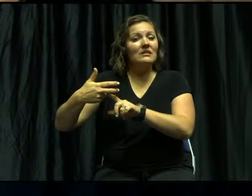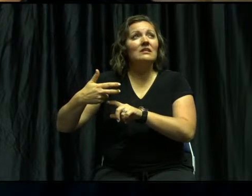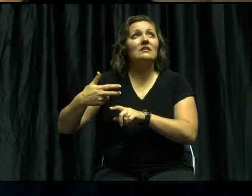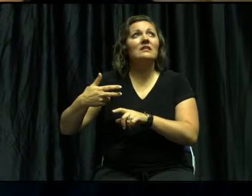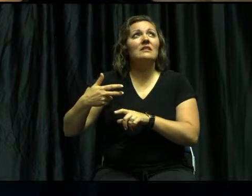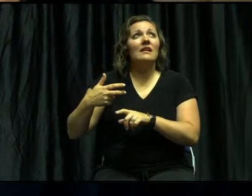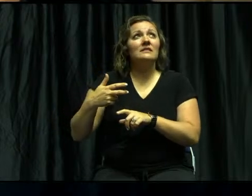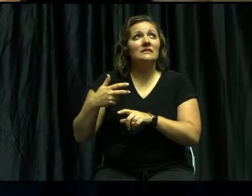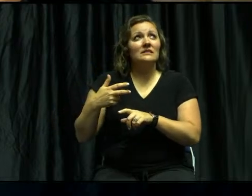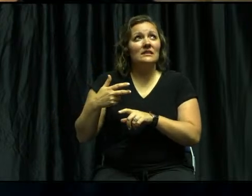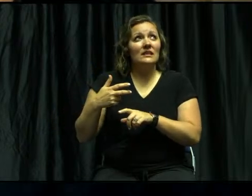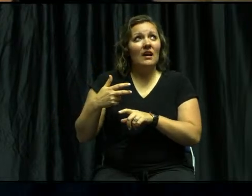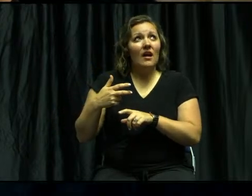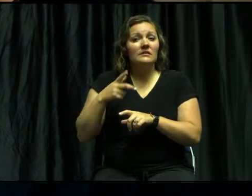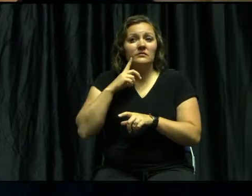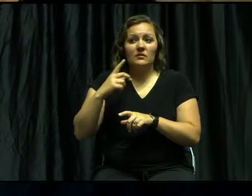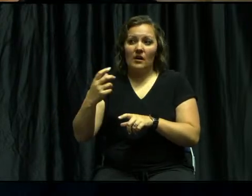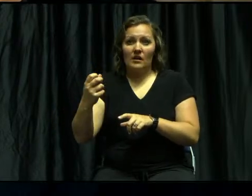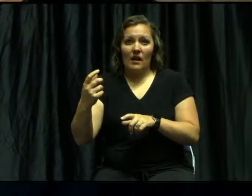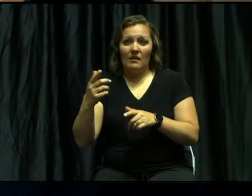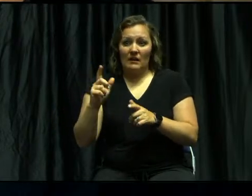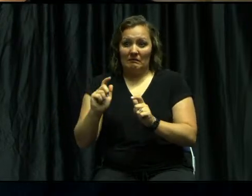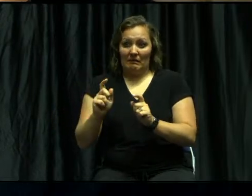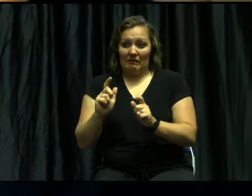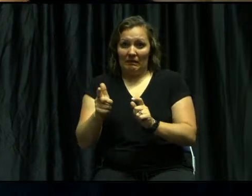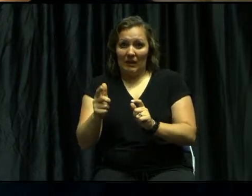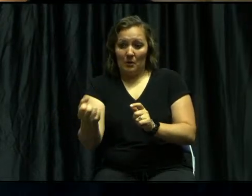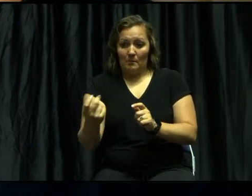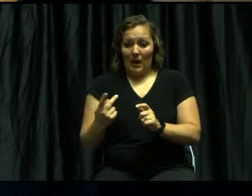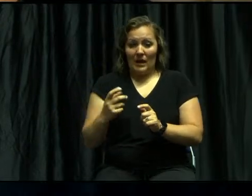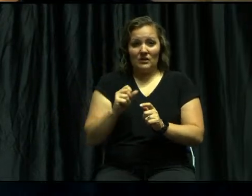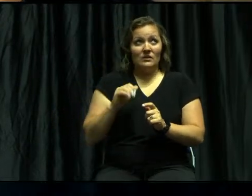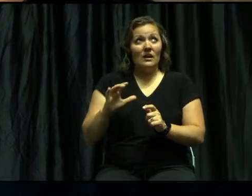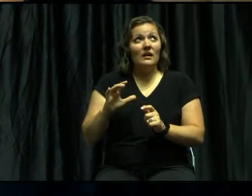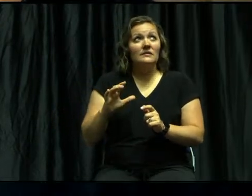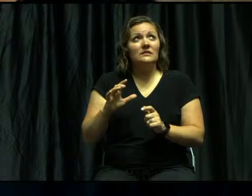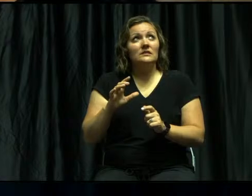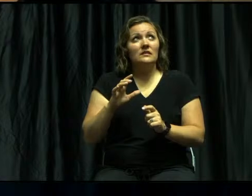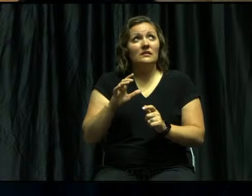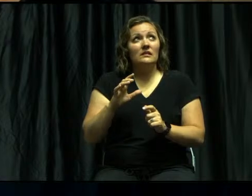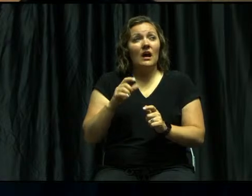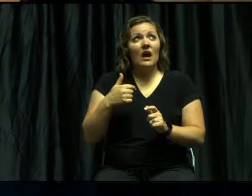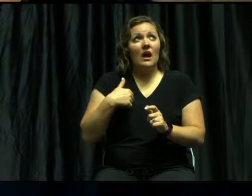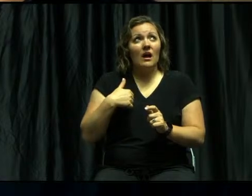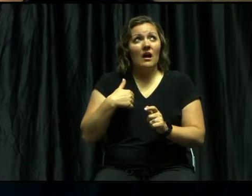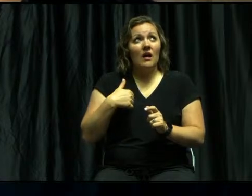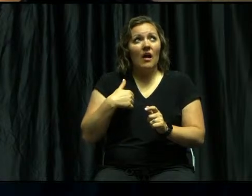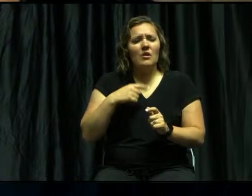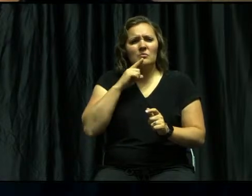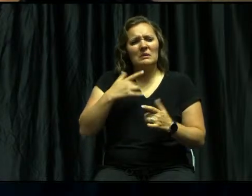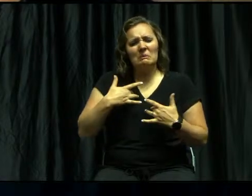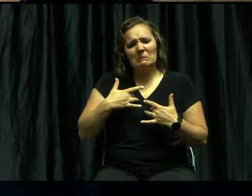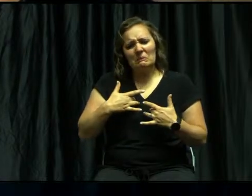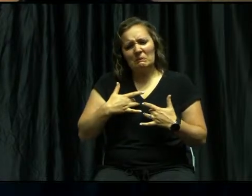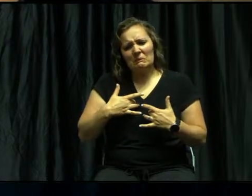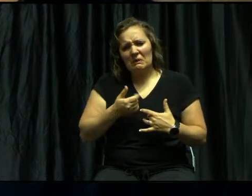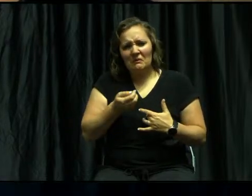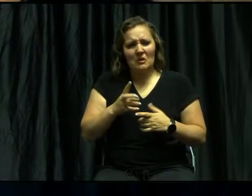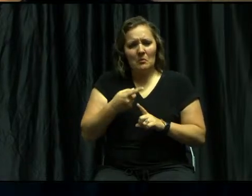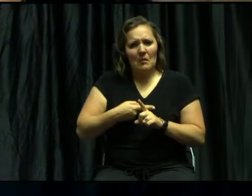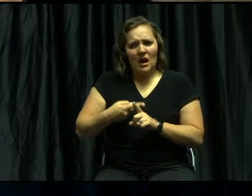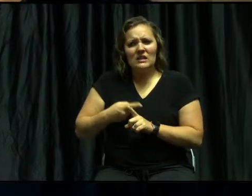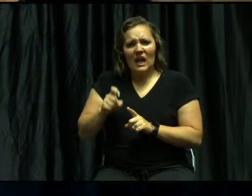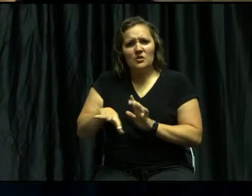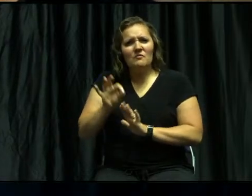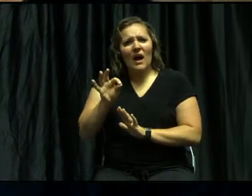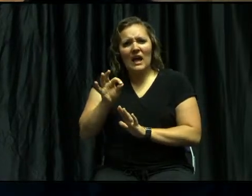drove home back to Salt Lake City and was depressed for a couple of months. And I had to find something that I was